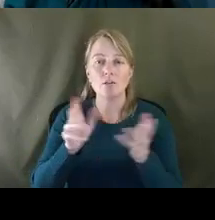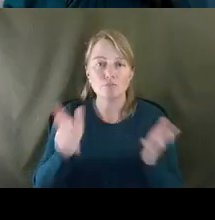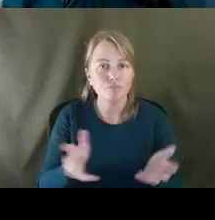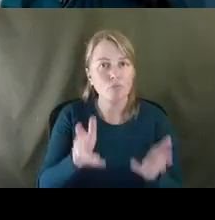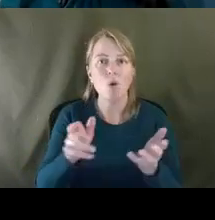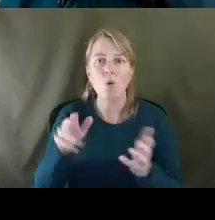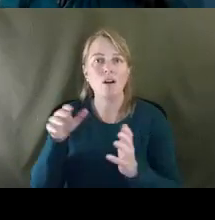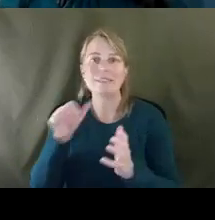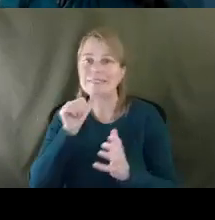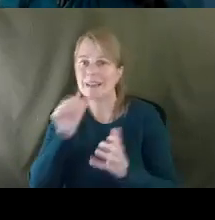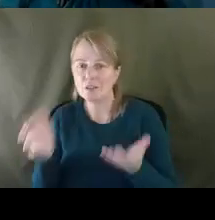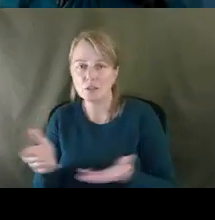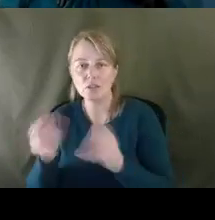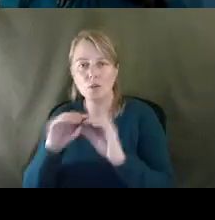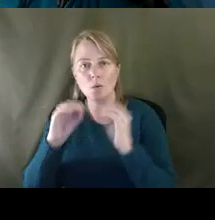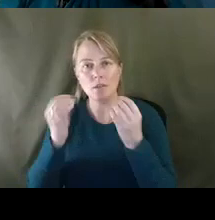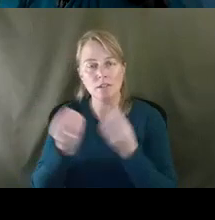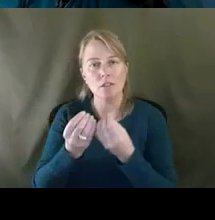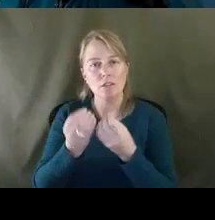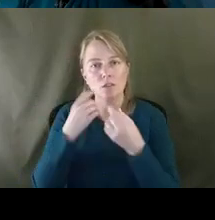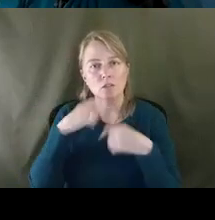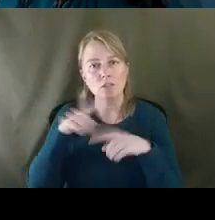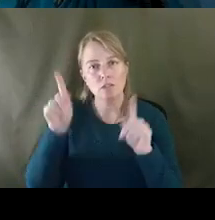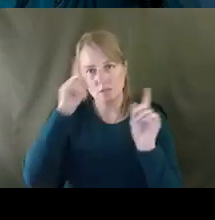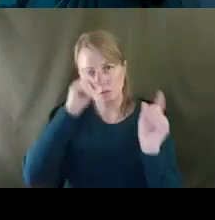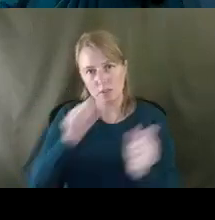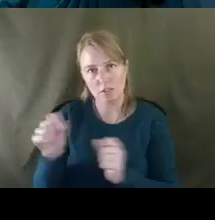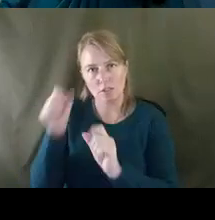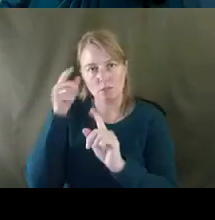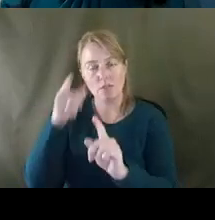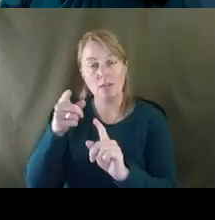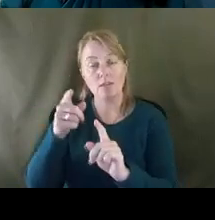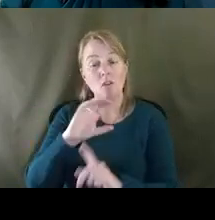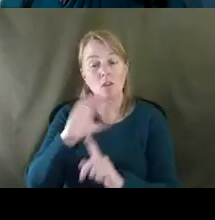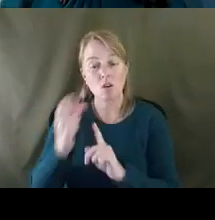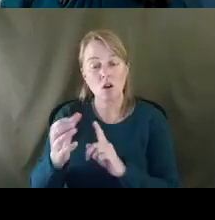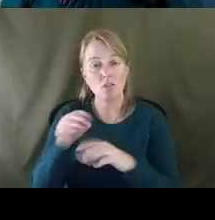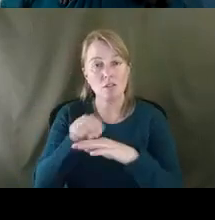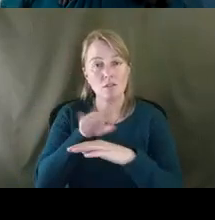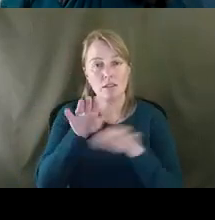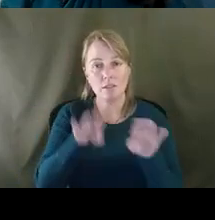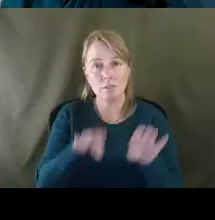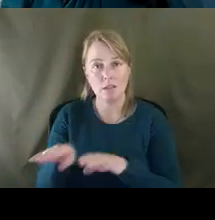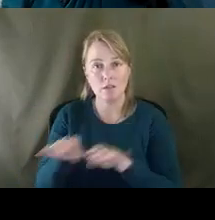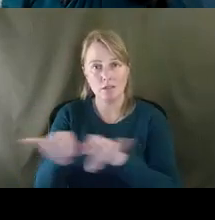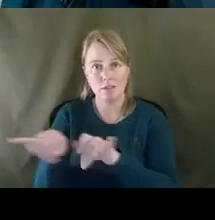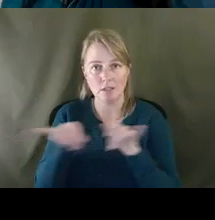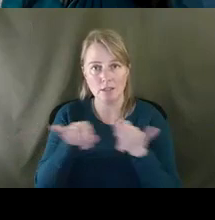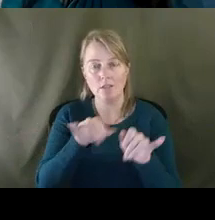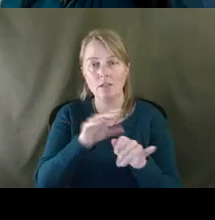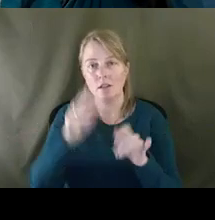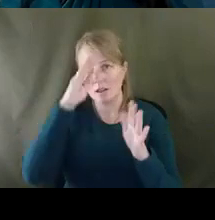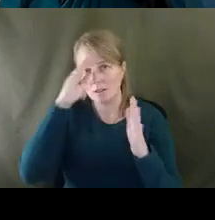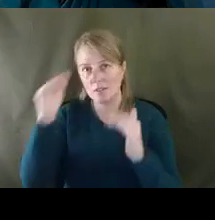disable an organization's ability to achieve strategic objectives. Culture drives behavioral standards and